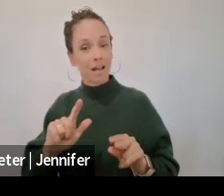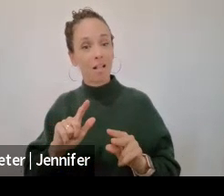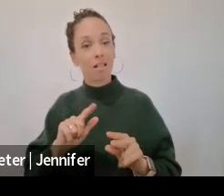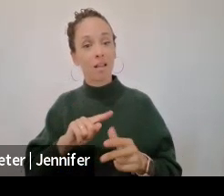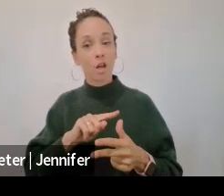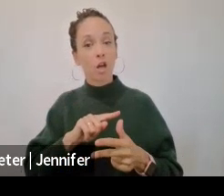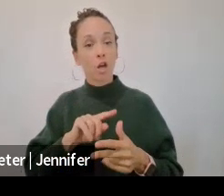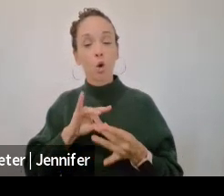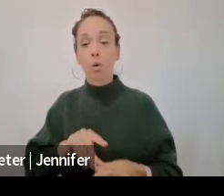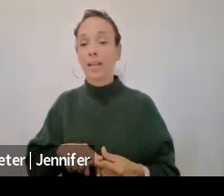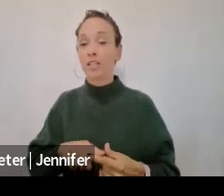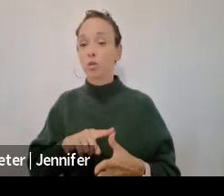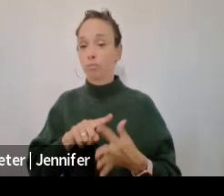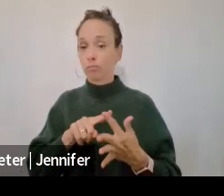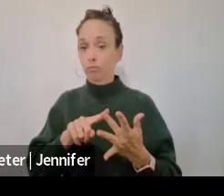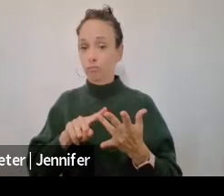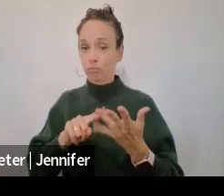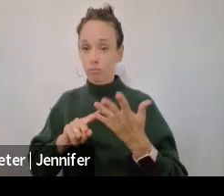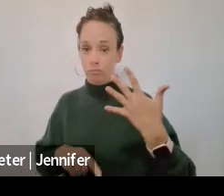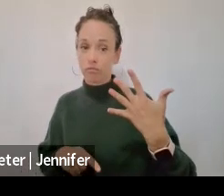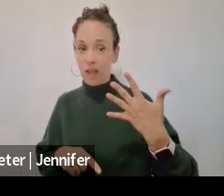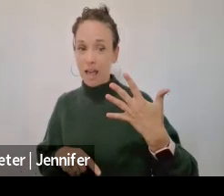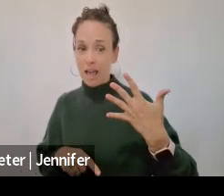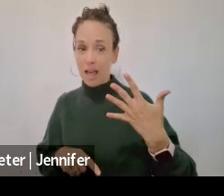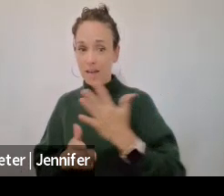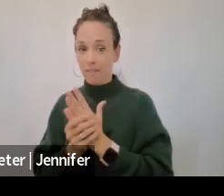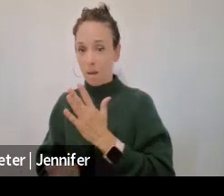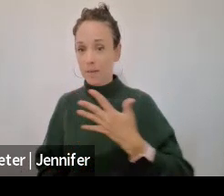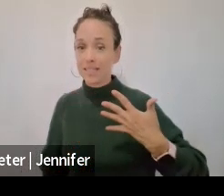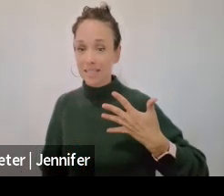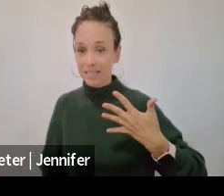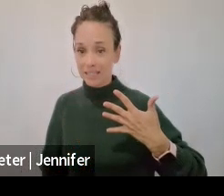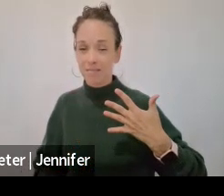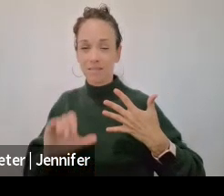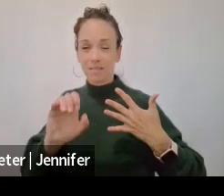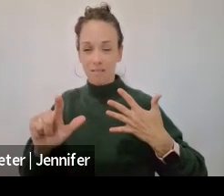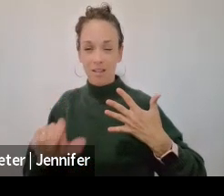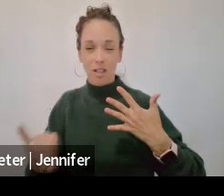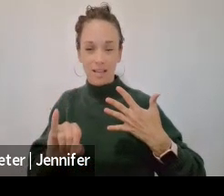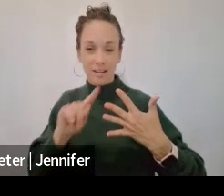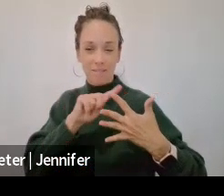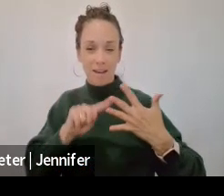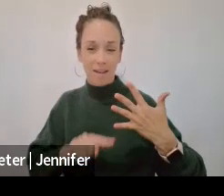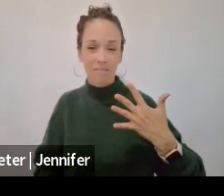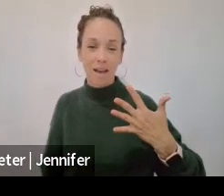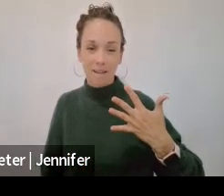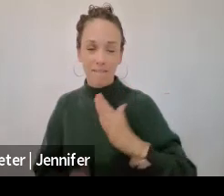5 social emotional learning competencies that CASEL has identified.